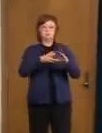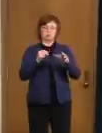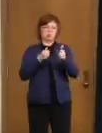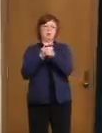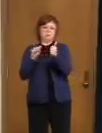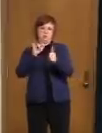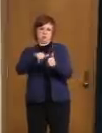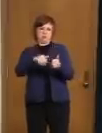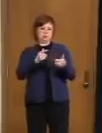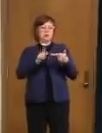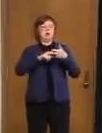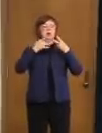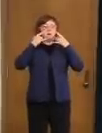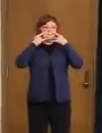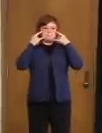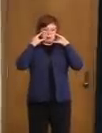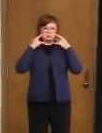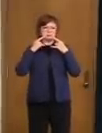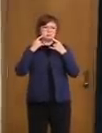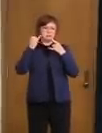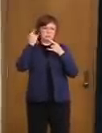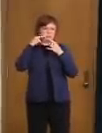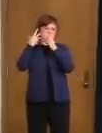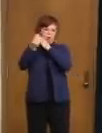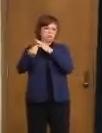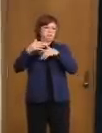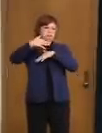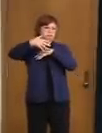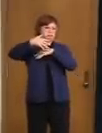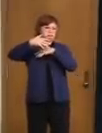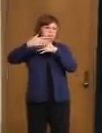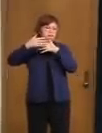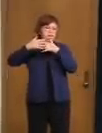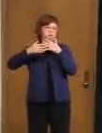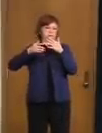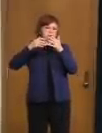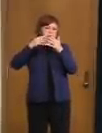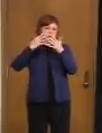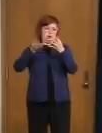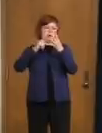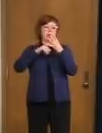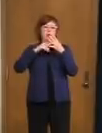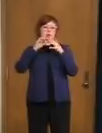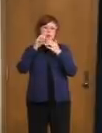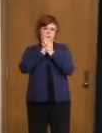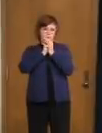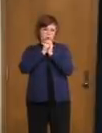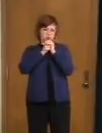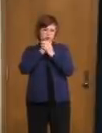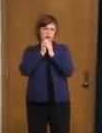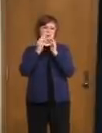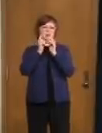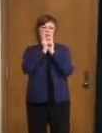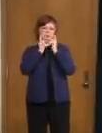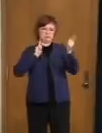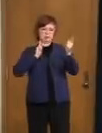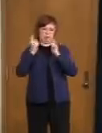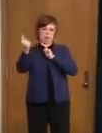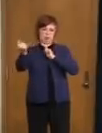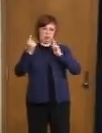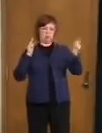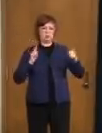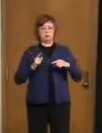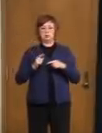when required, continue to wash your hands, and continue to physically distance where you can. COVID-19, as we know, is highly contagious.